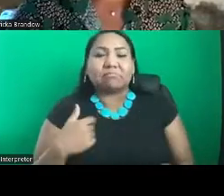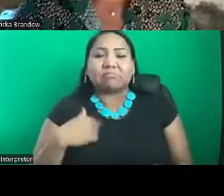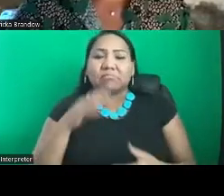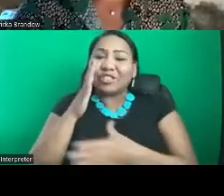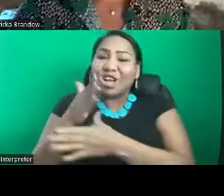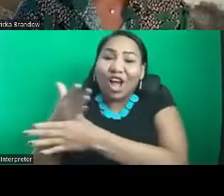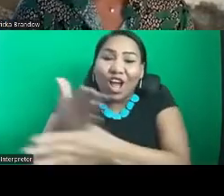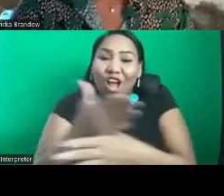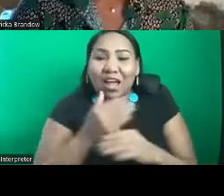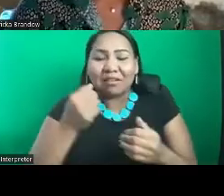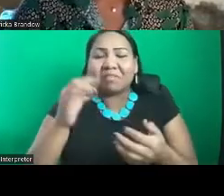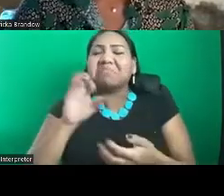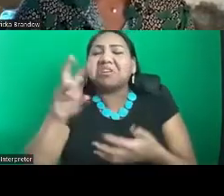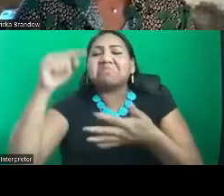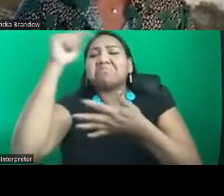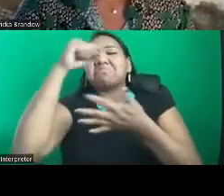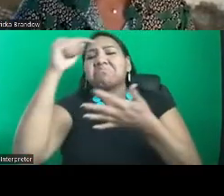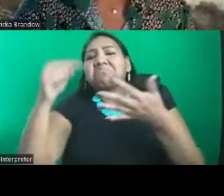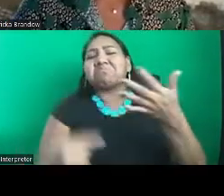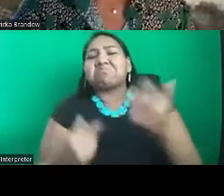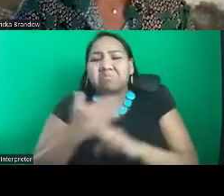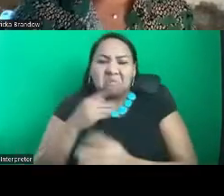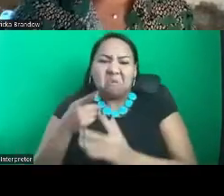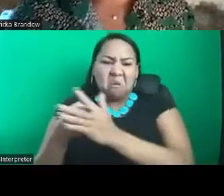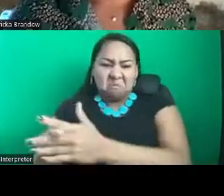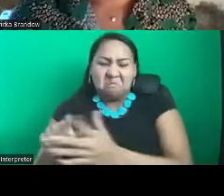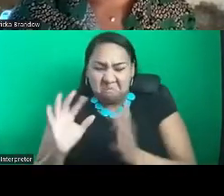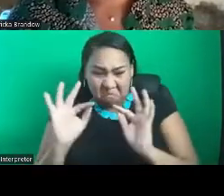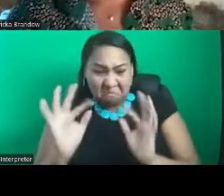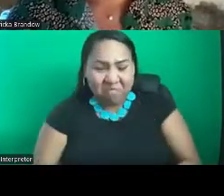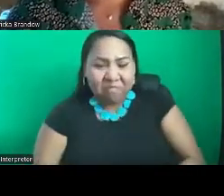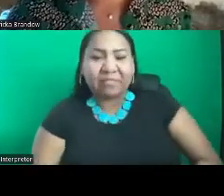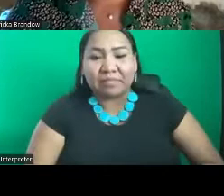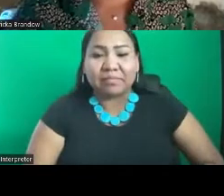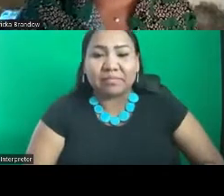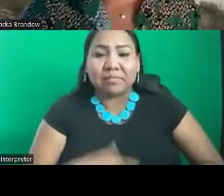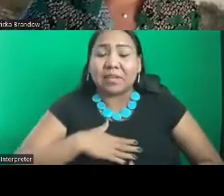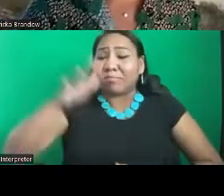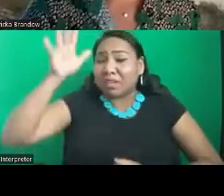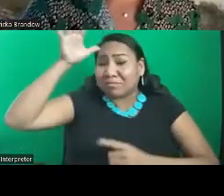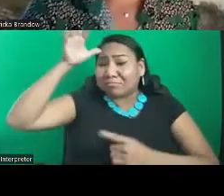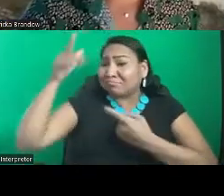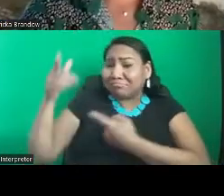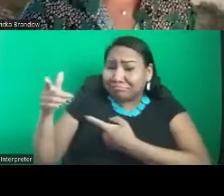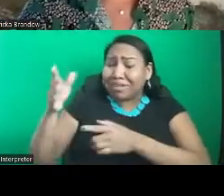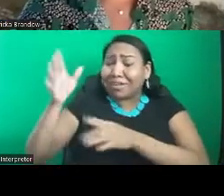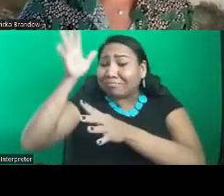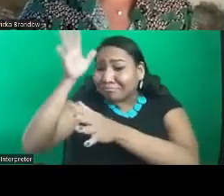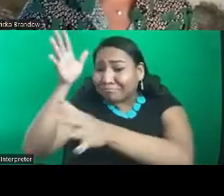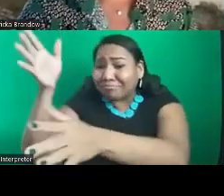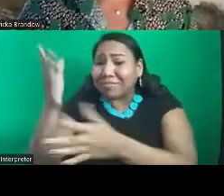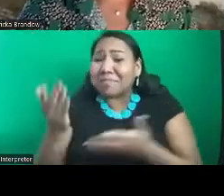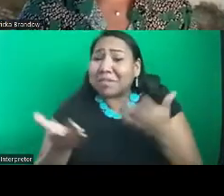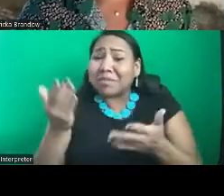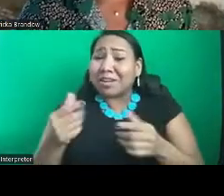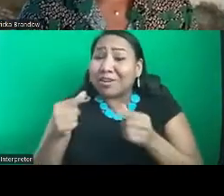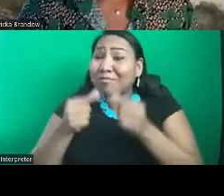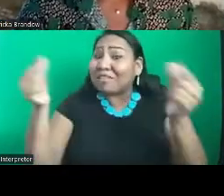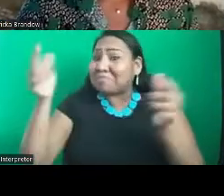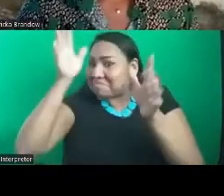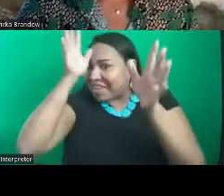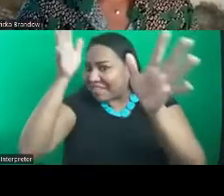get started. My father, my grandmother, and possibly my great-grandfather were residential school